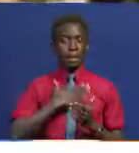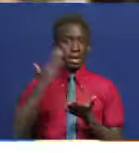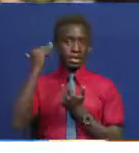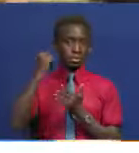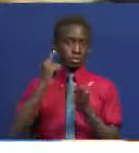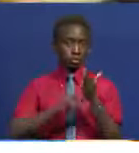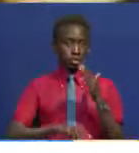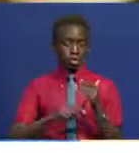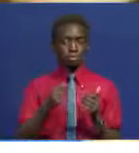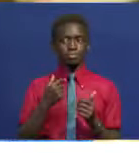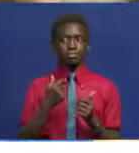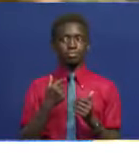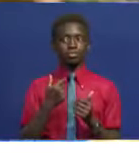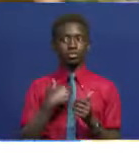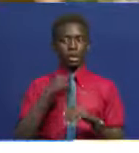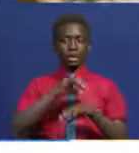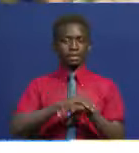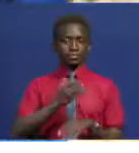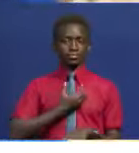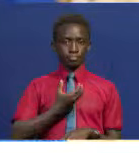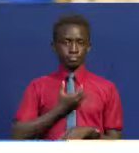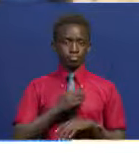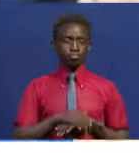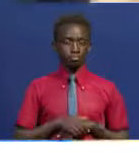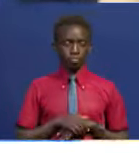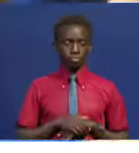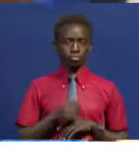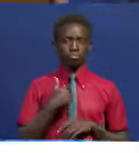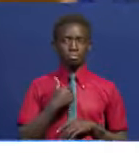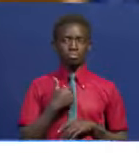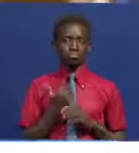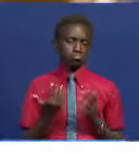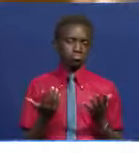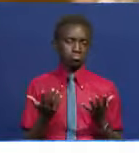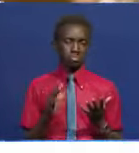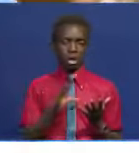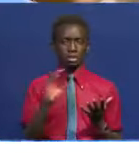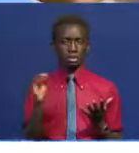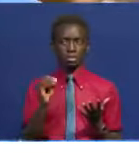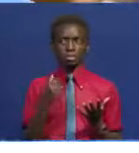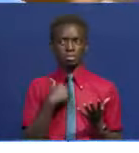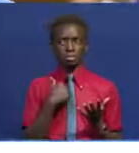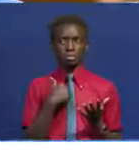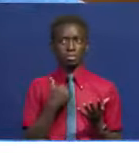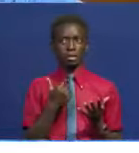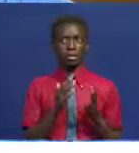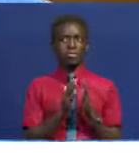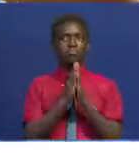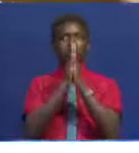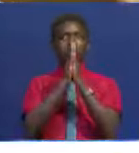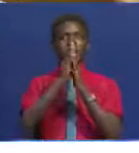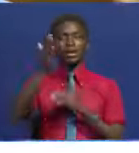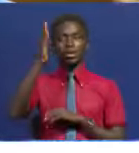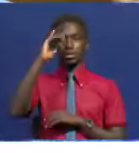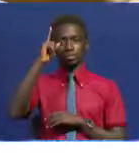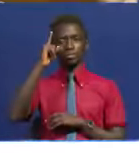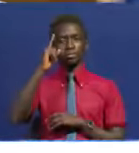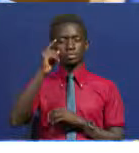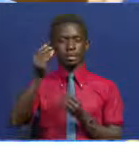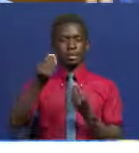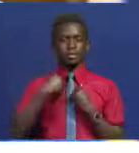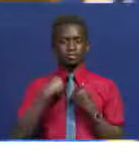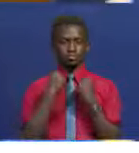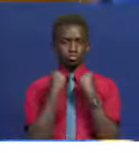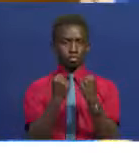expectation is to reach the medal bracket, and I just pray God to just give